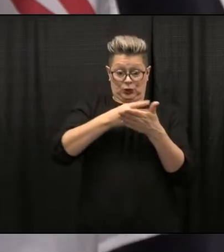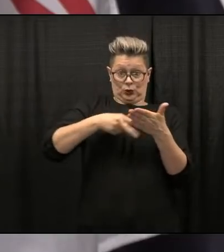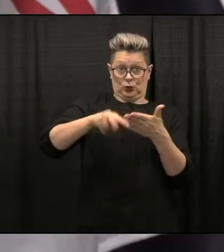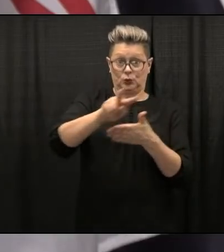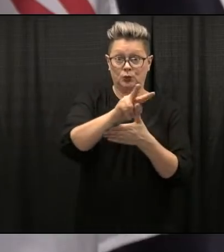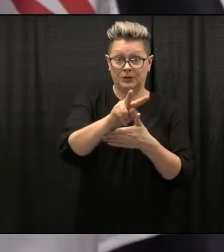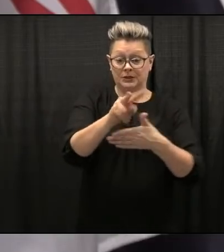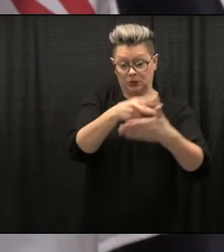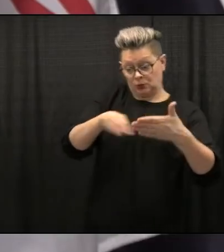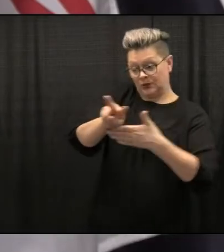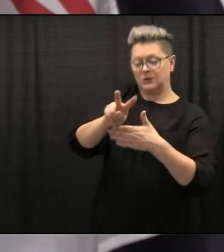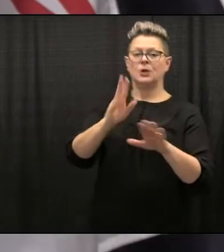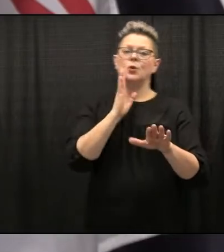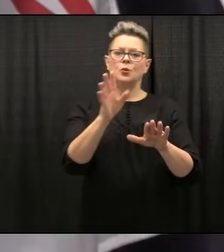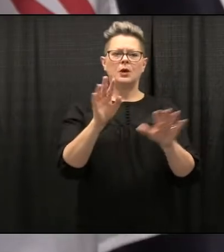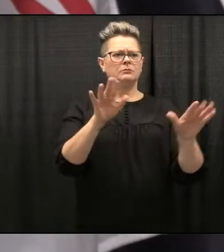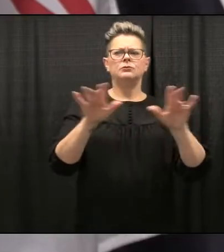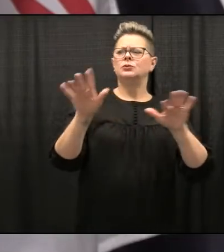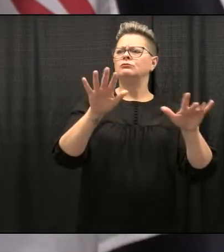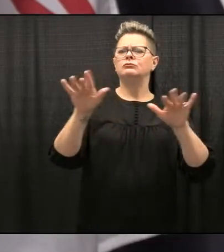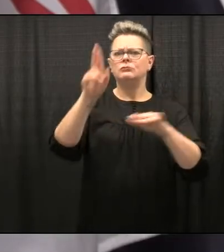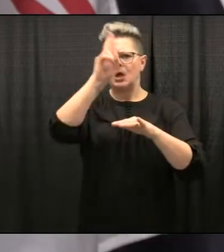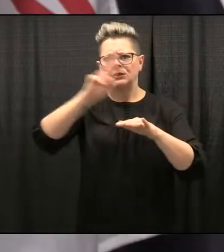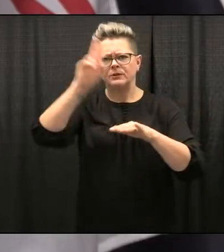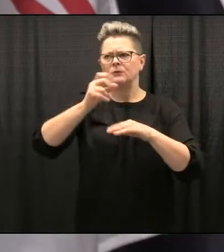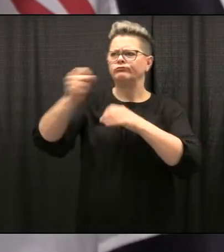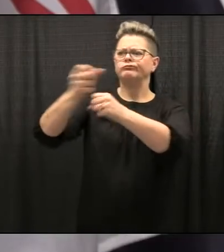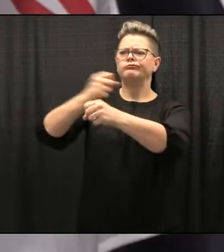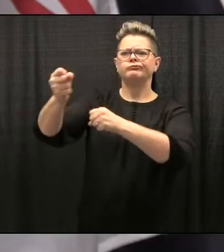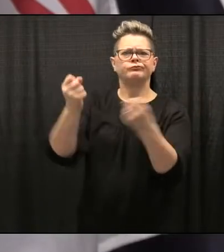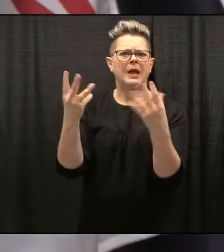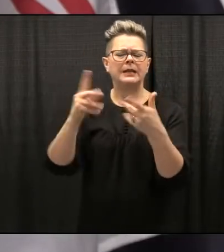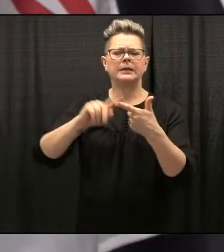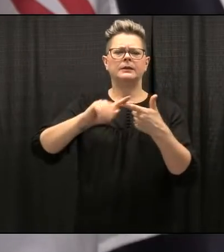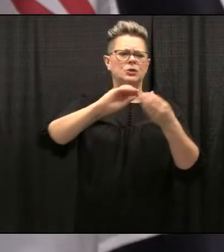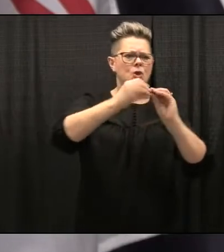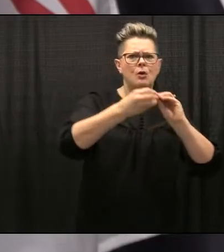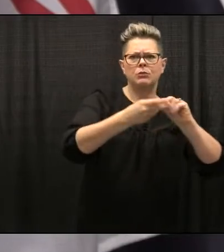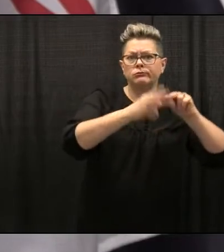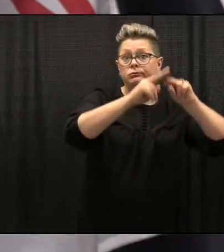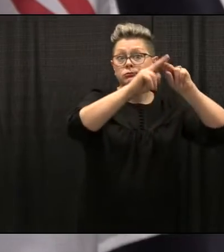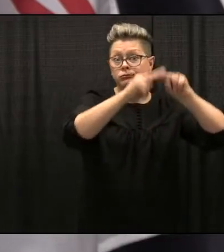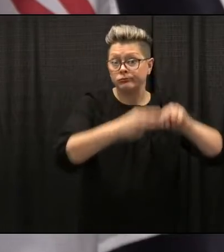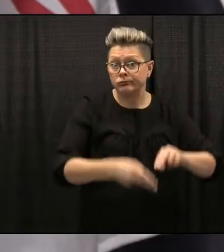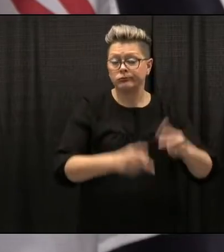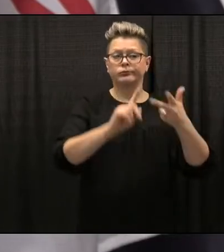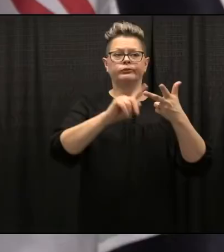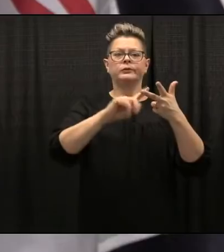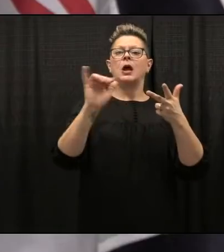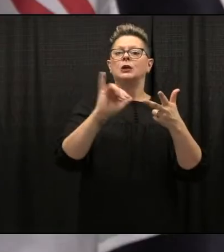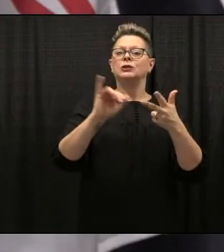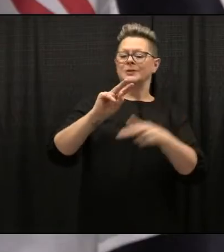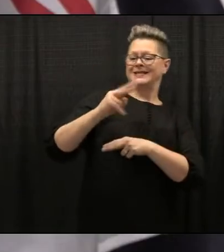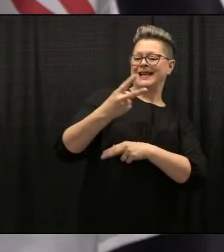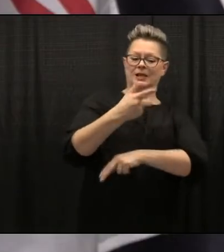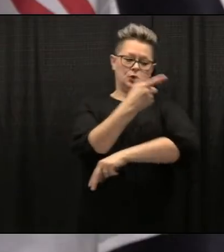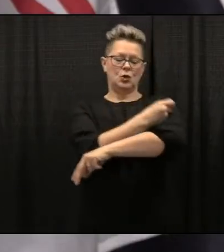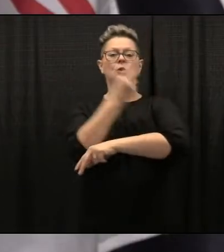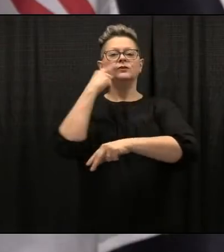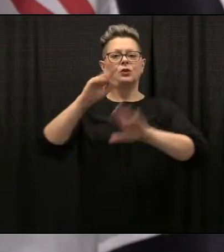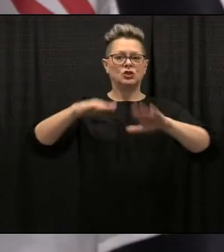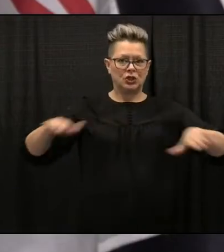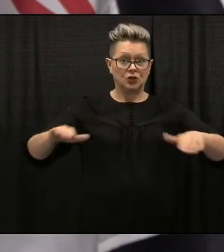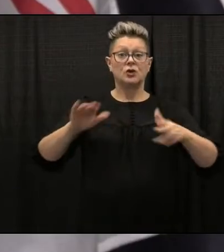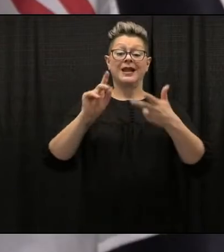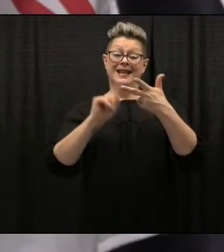key indicators, including hospitalizations, our epidemiology, and the uptake of second doses for children and booster